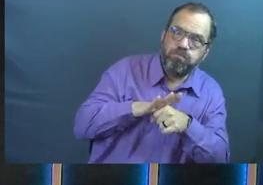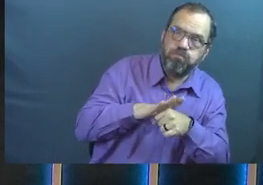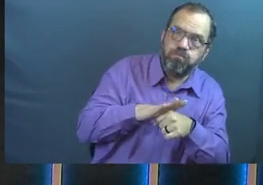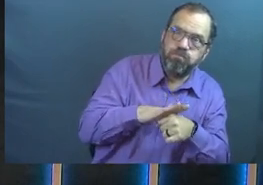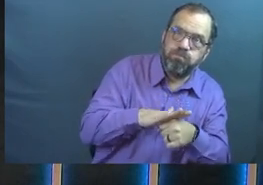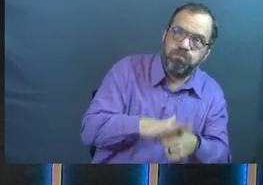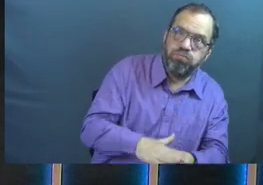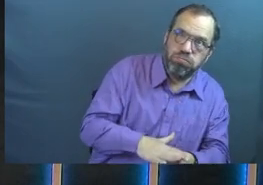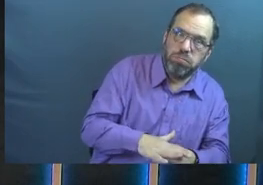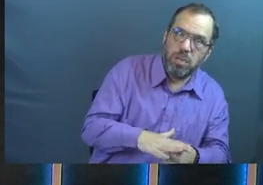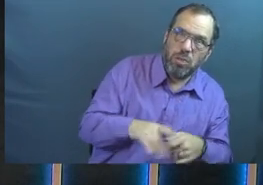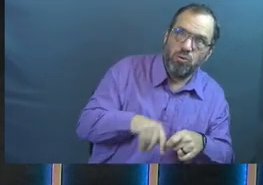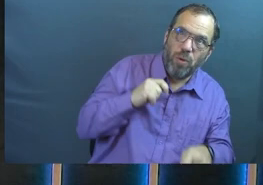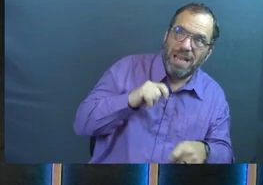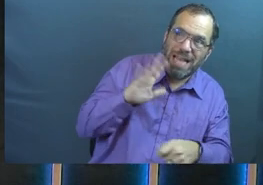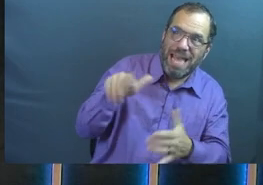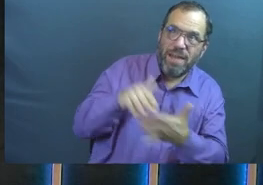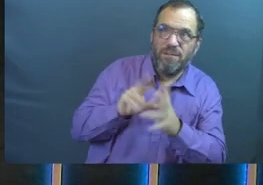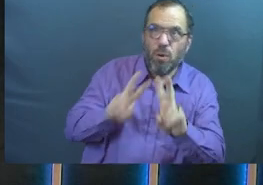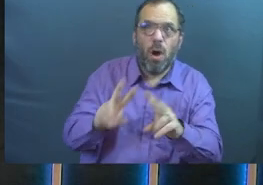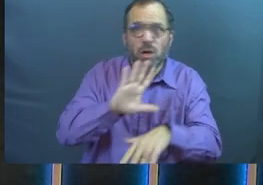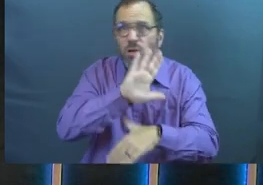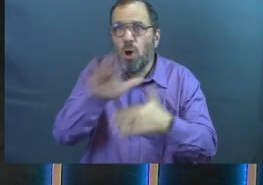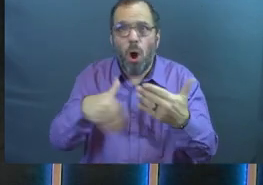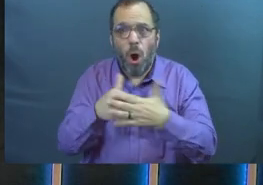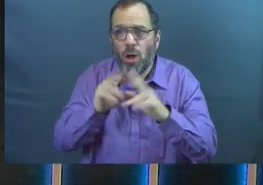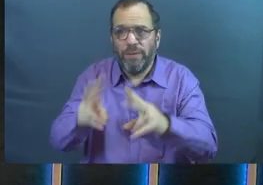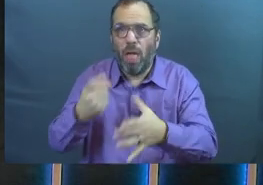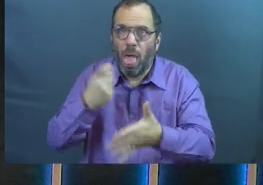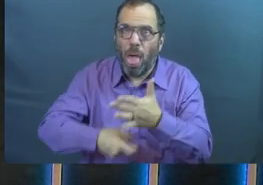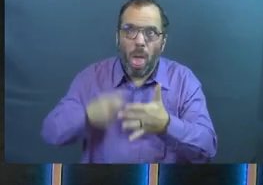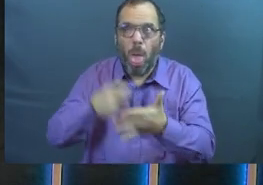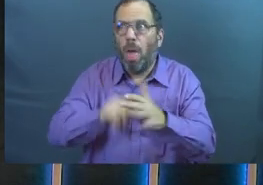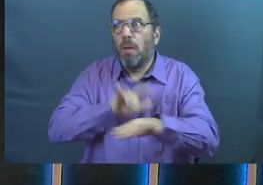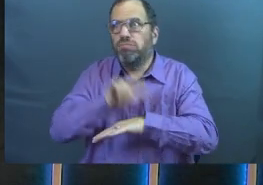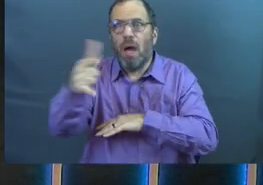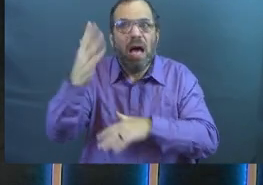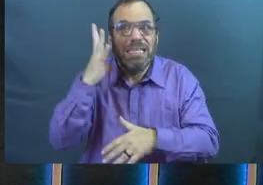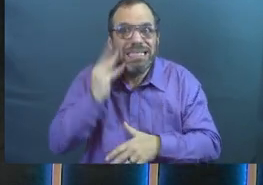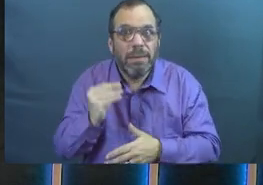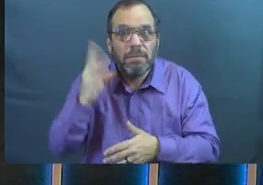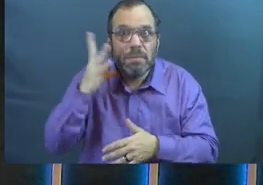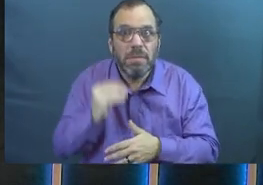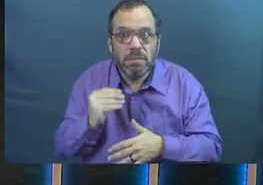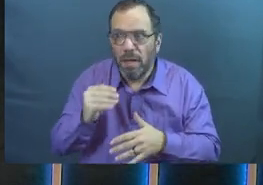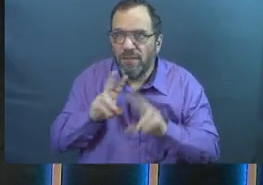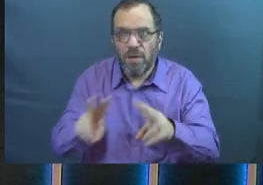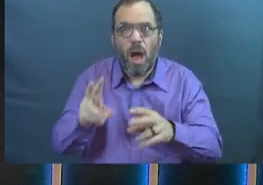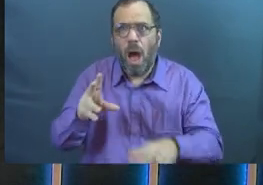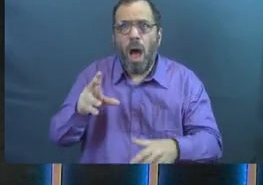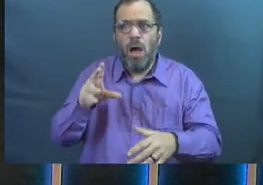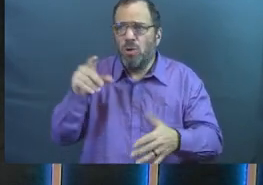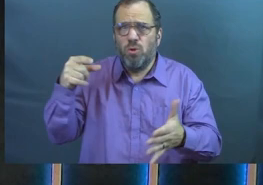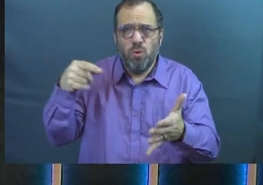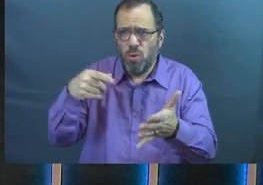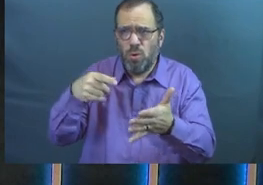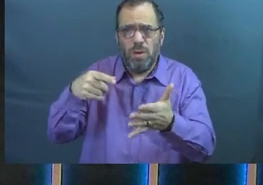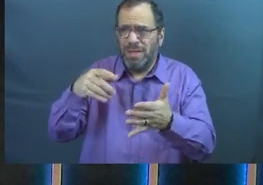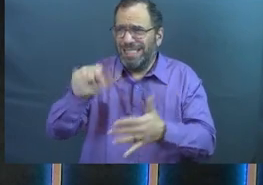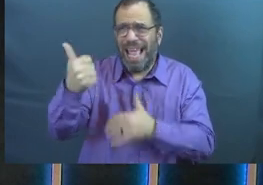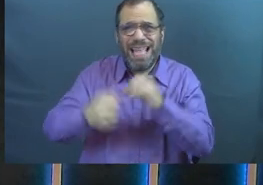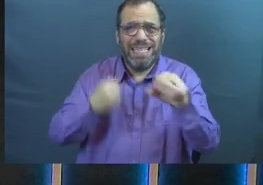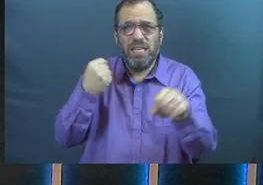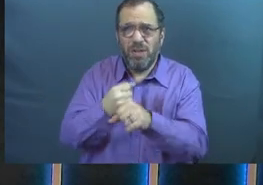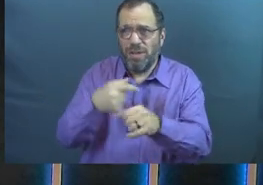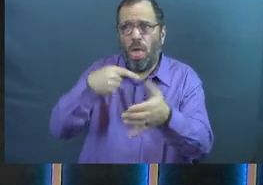financial pressure and stress in the middle of that funeral because of all the funeral expenses. Some of you guys have been through funerals and you paid the debt on that for 10